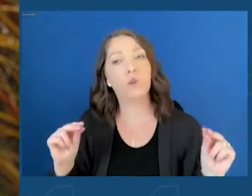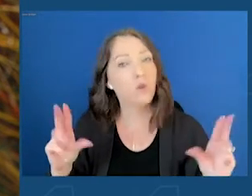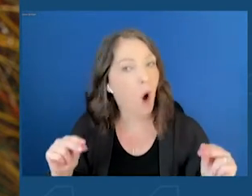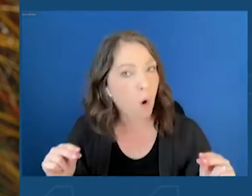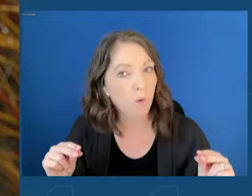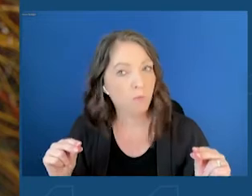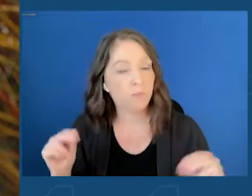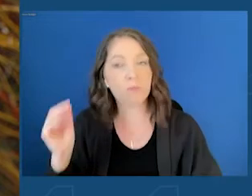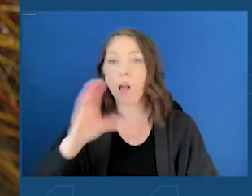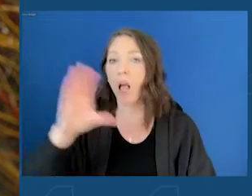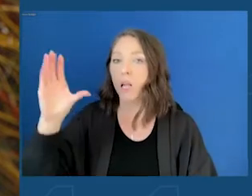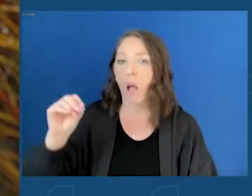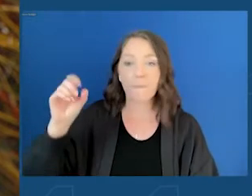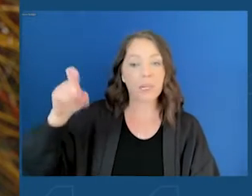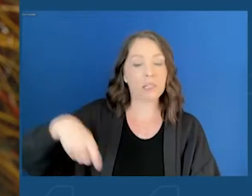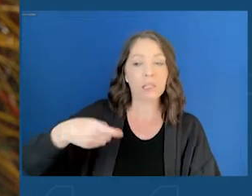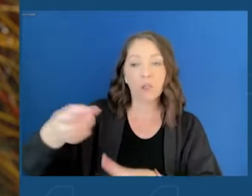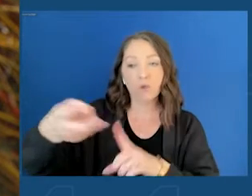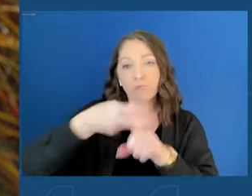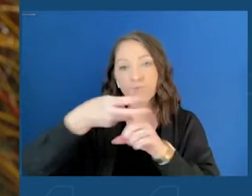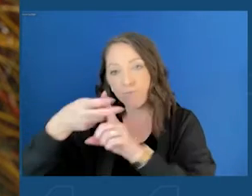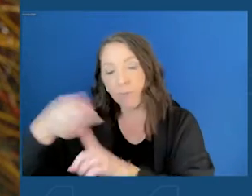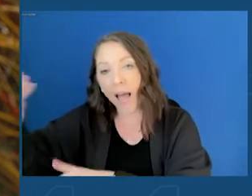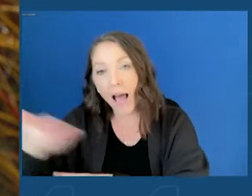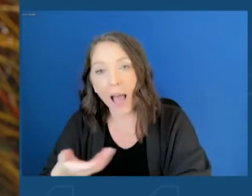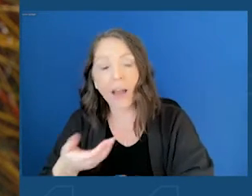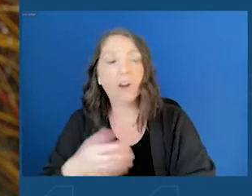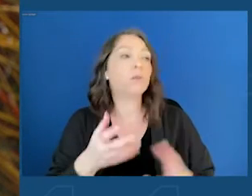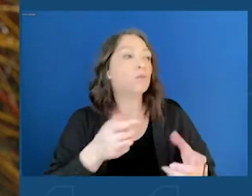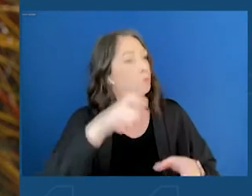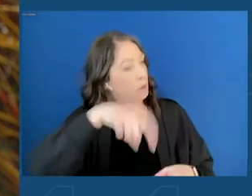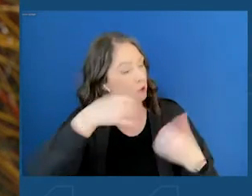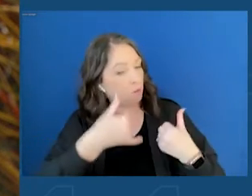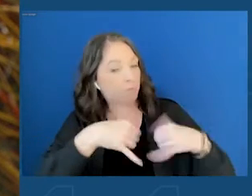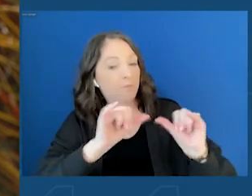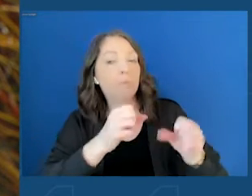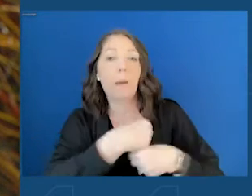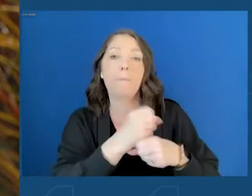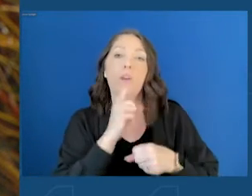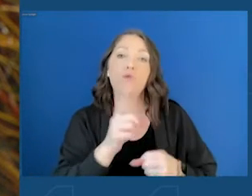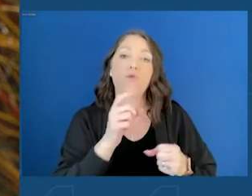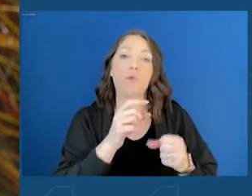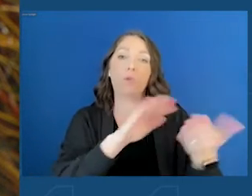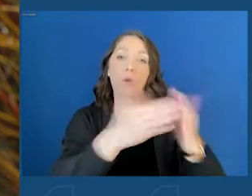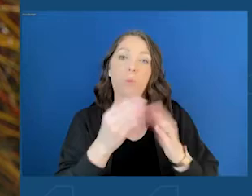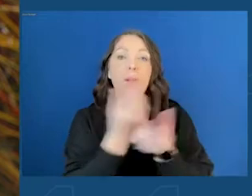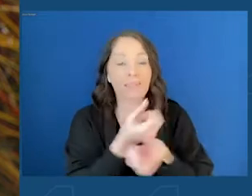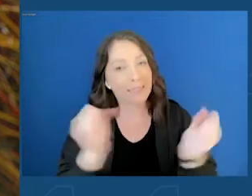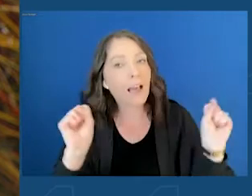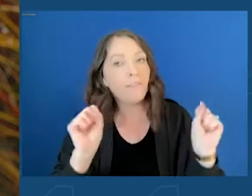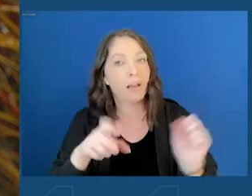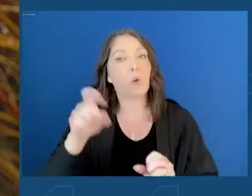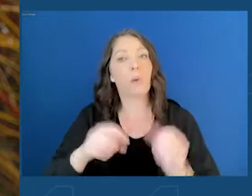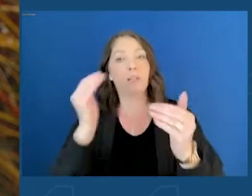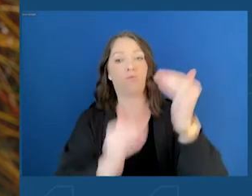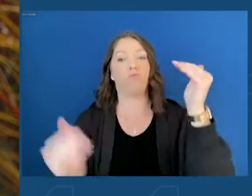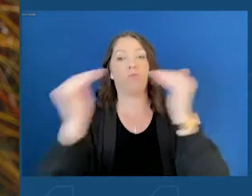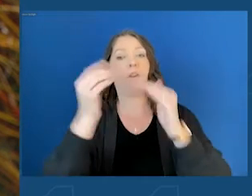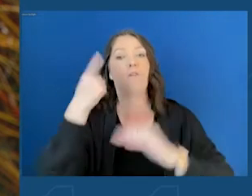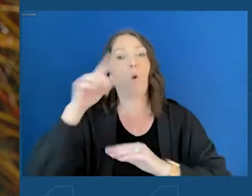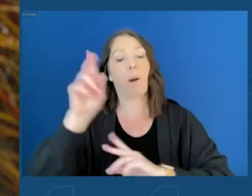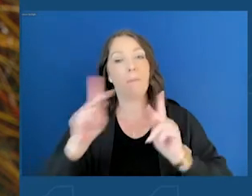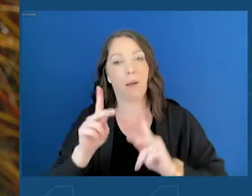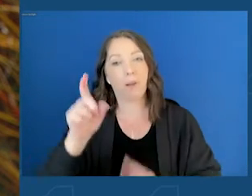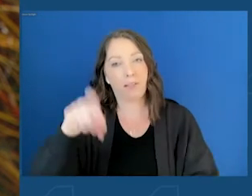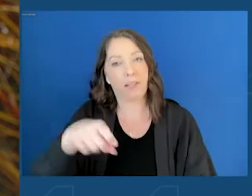from making sure our community is safe and that we really have justice for those who deserve it. So thank you very